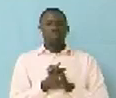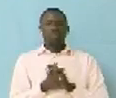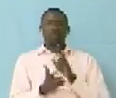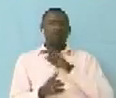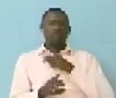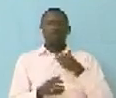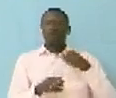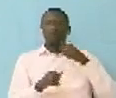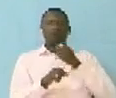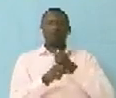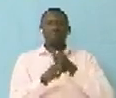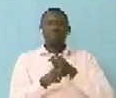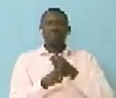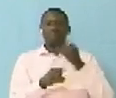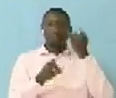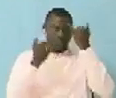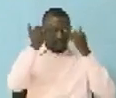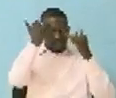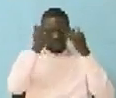don't even make the decisions.